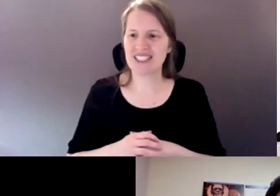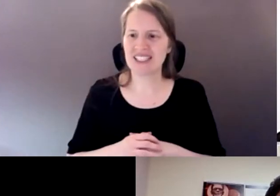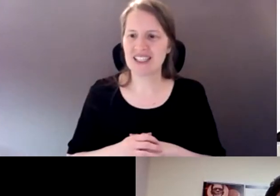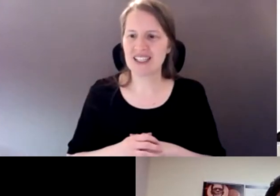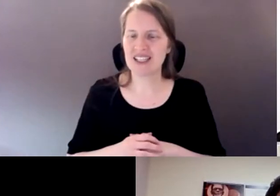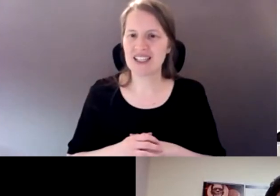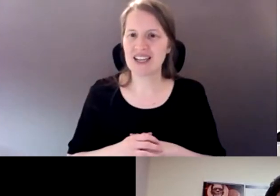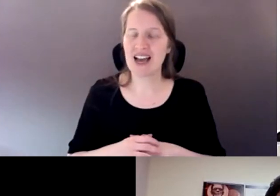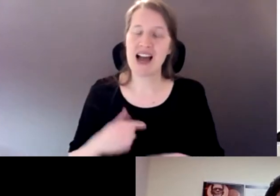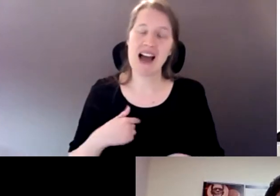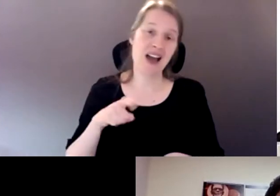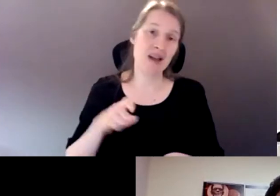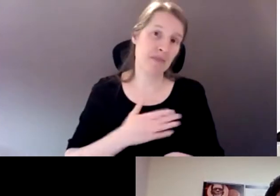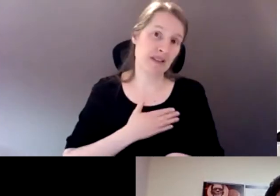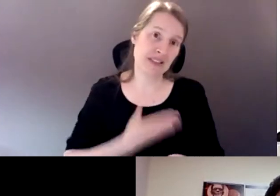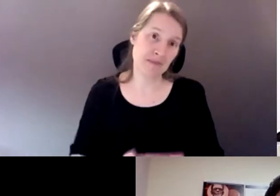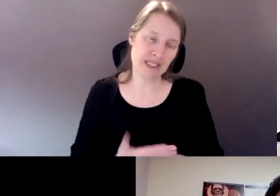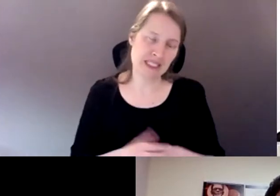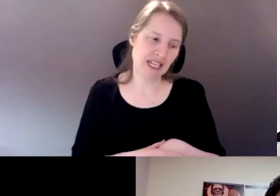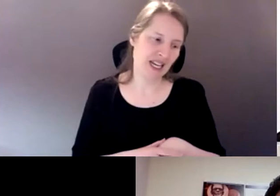I must admit, I never really